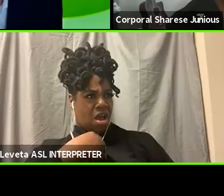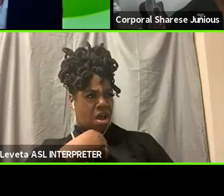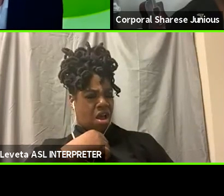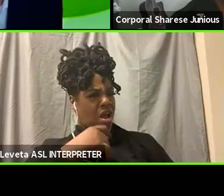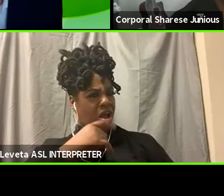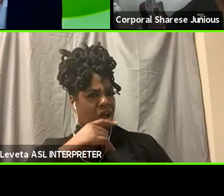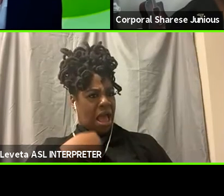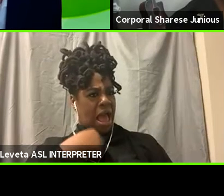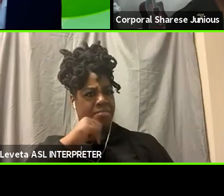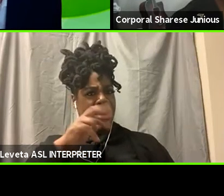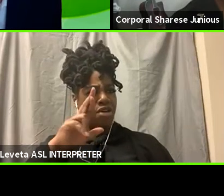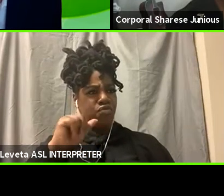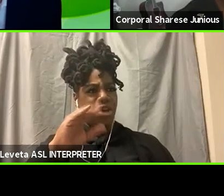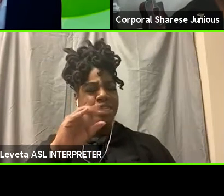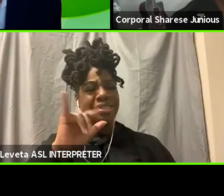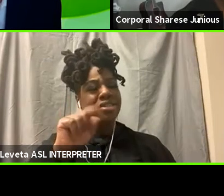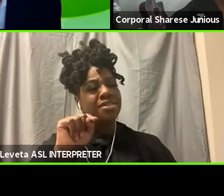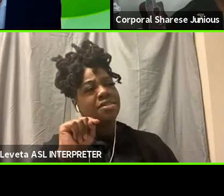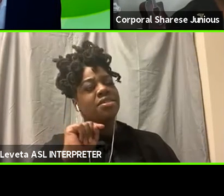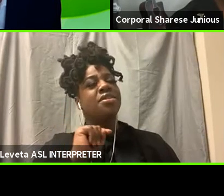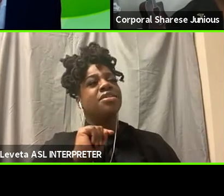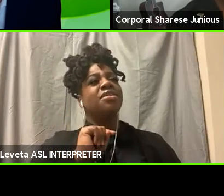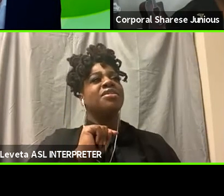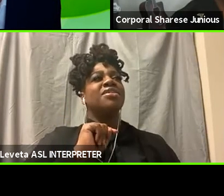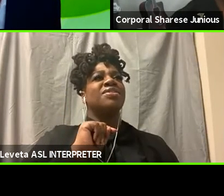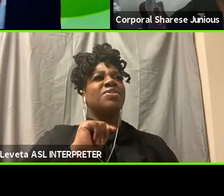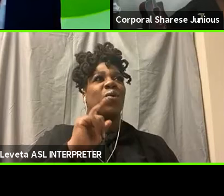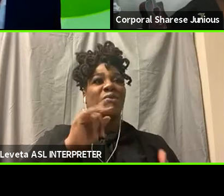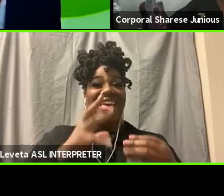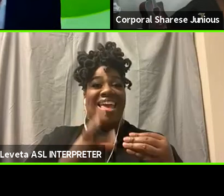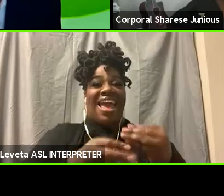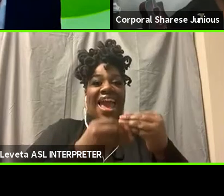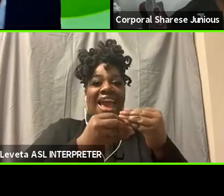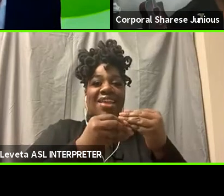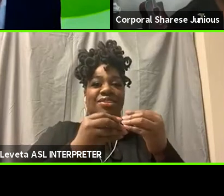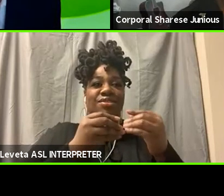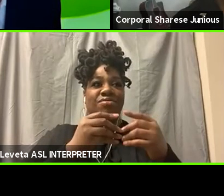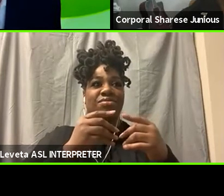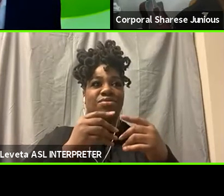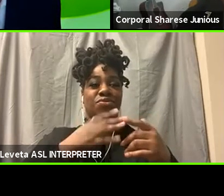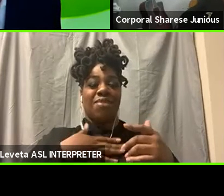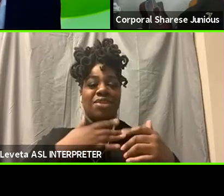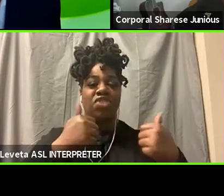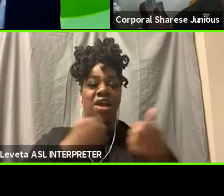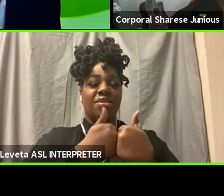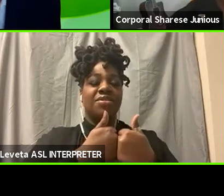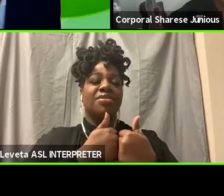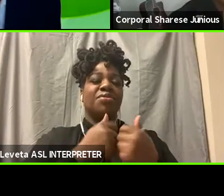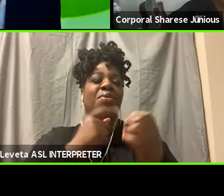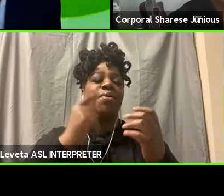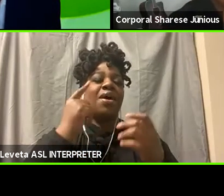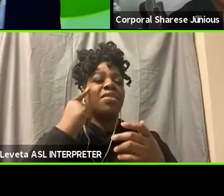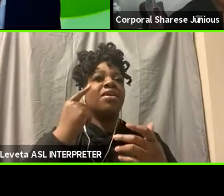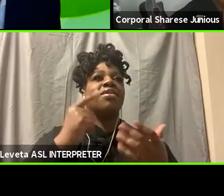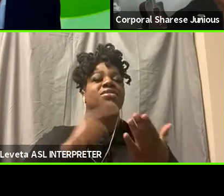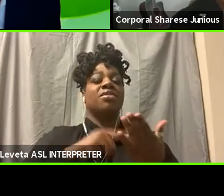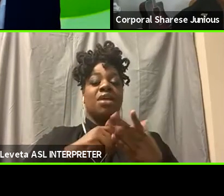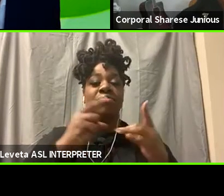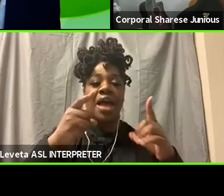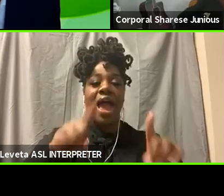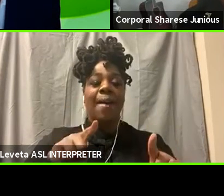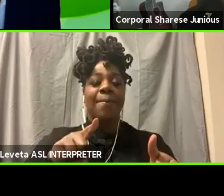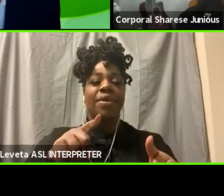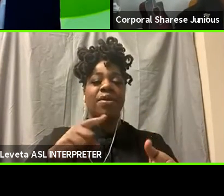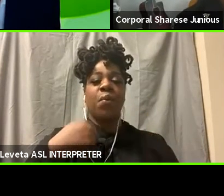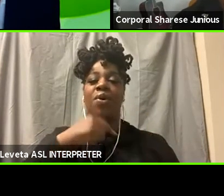person. And so that can make it even more challenging. Right, so I think what happens sometimes with this, if we're not consciously